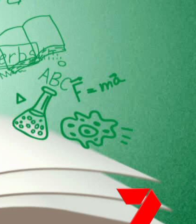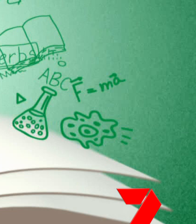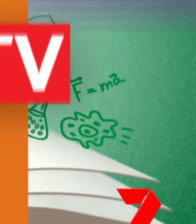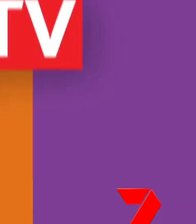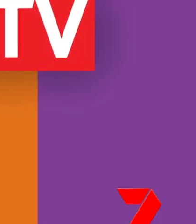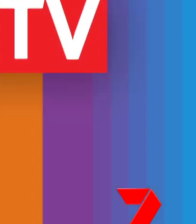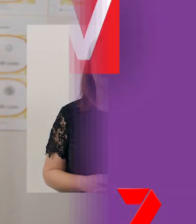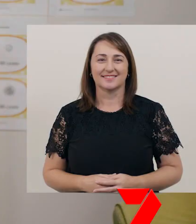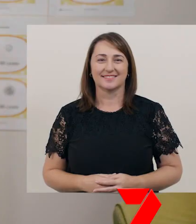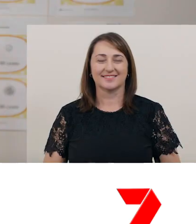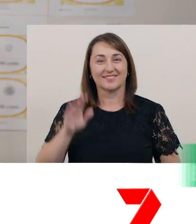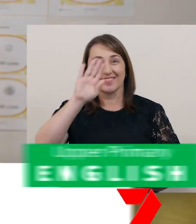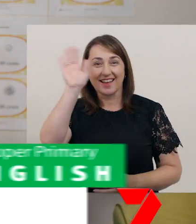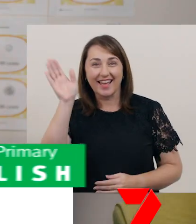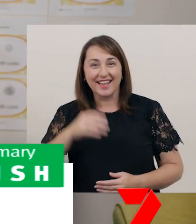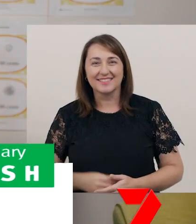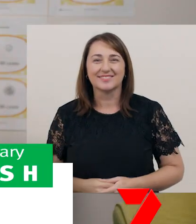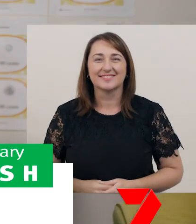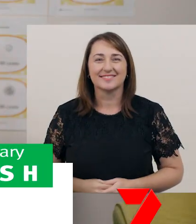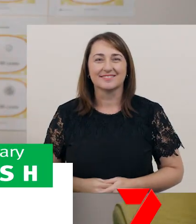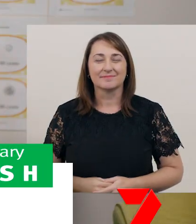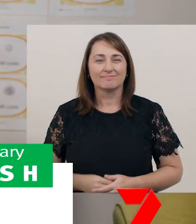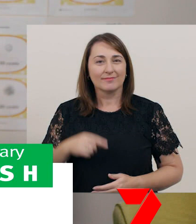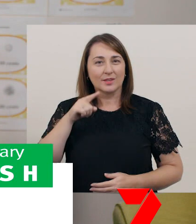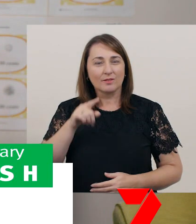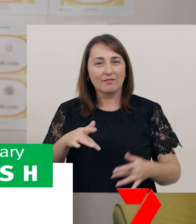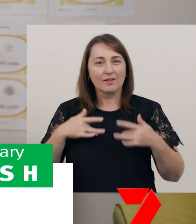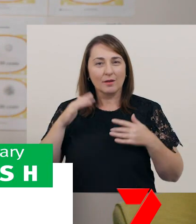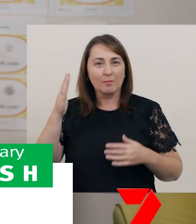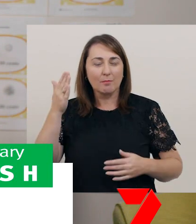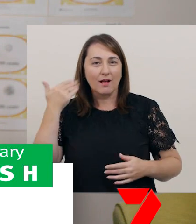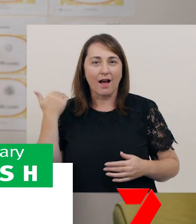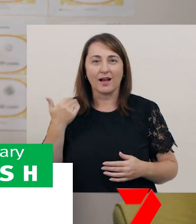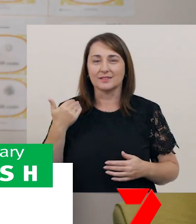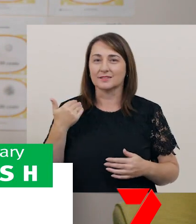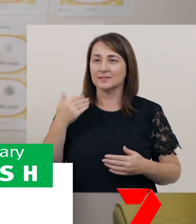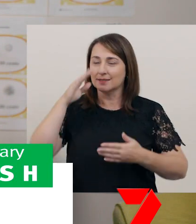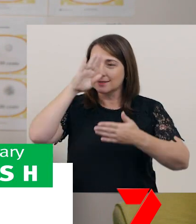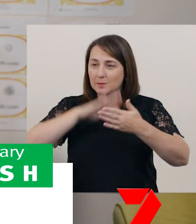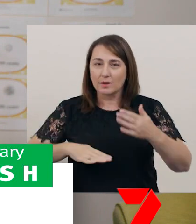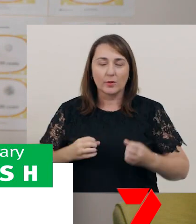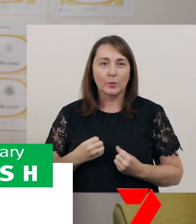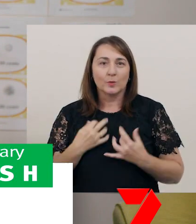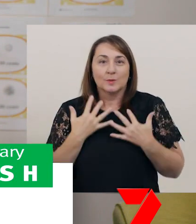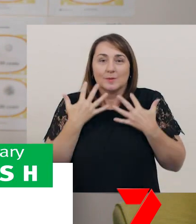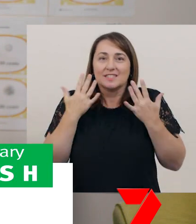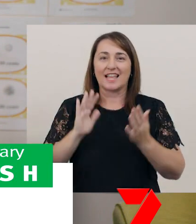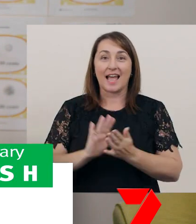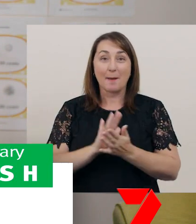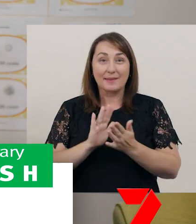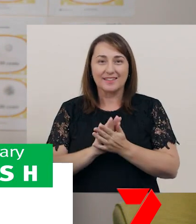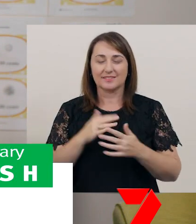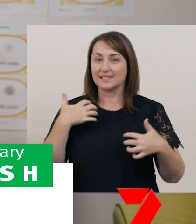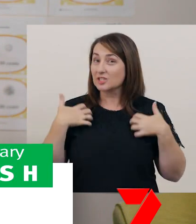others. Hi everyone. Have you ever found yourself experiencing an overwhelming sense of happiness or